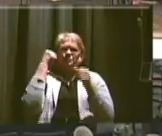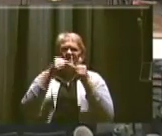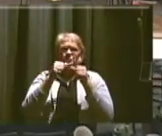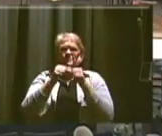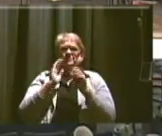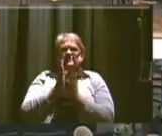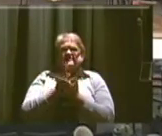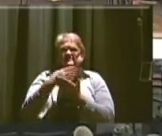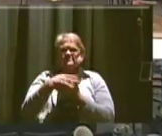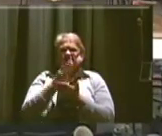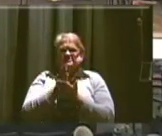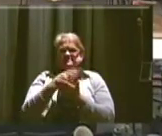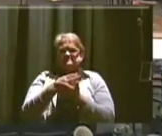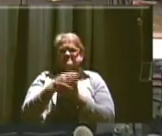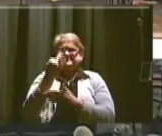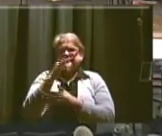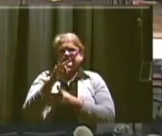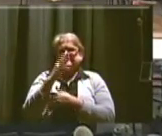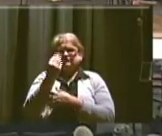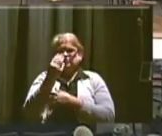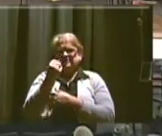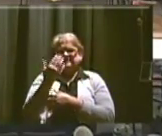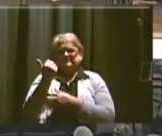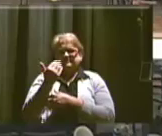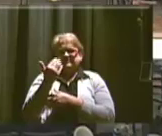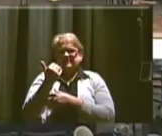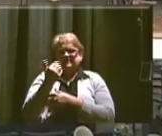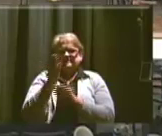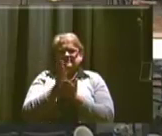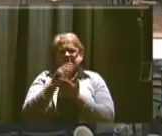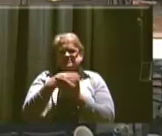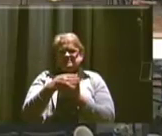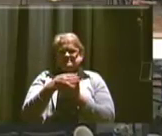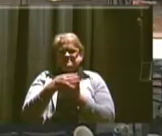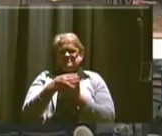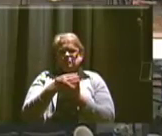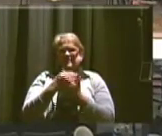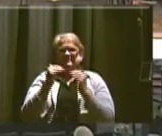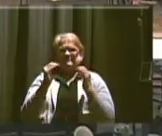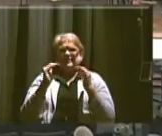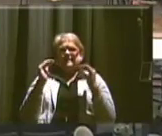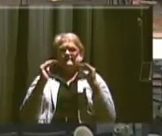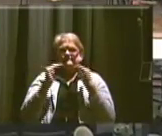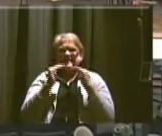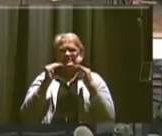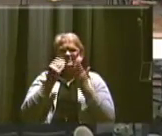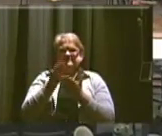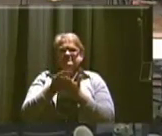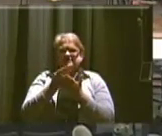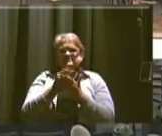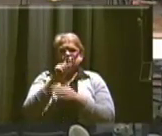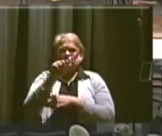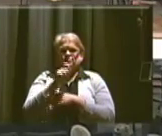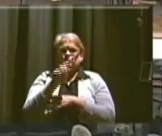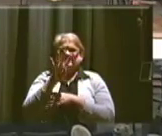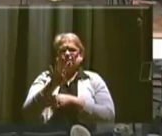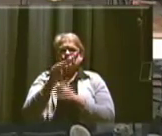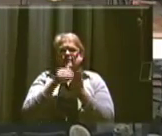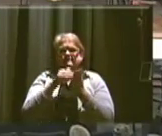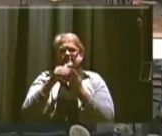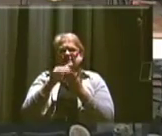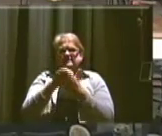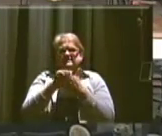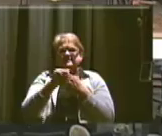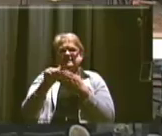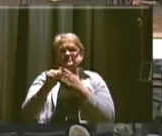the 14-15 budget, that we put into the budget matching funds at $1.4 million to match